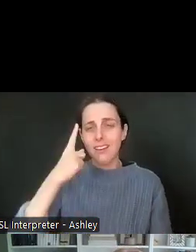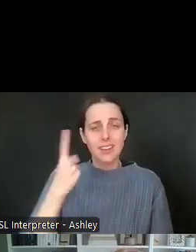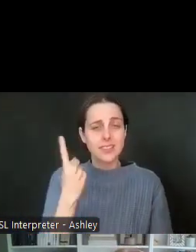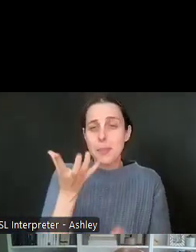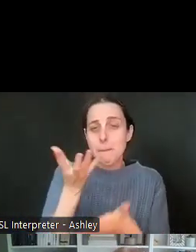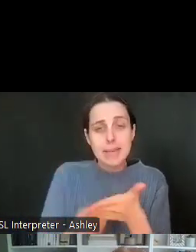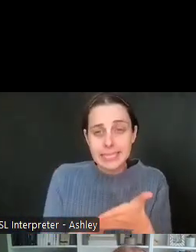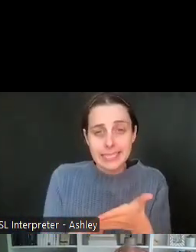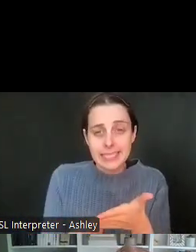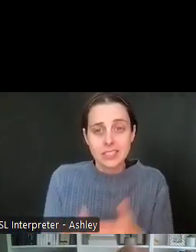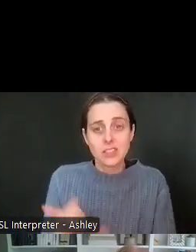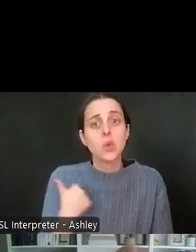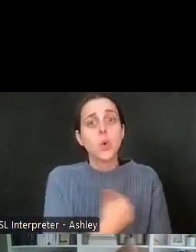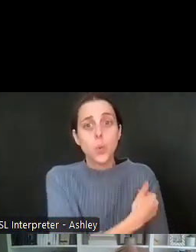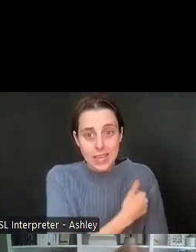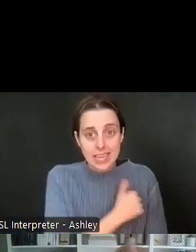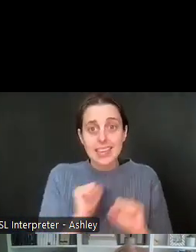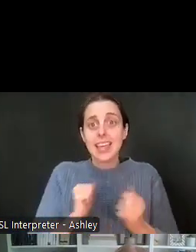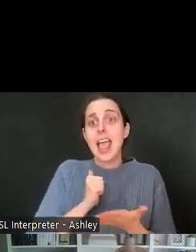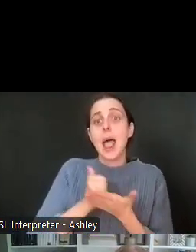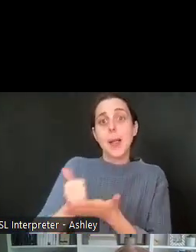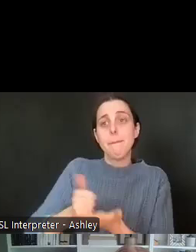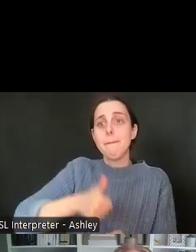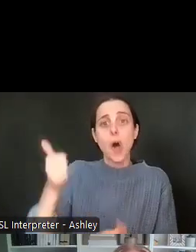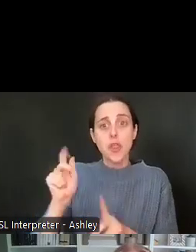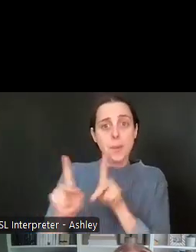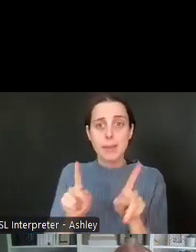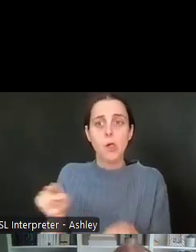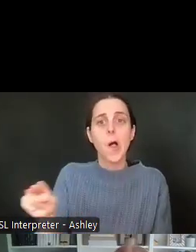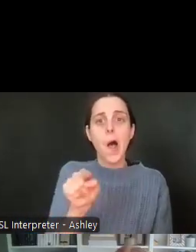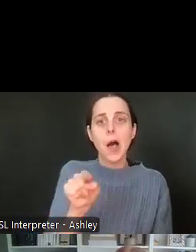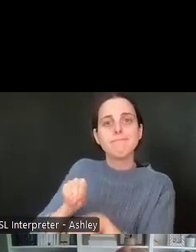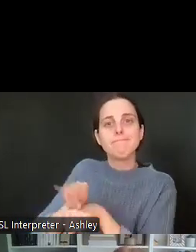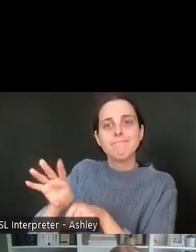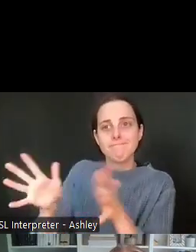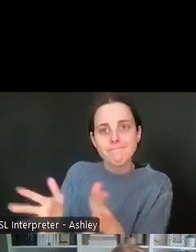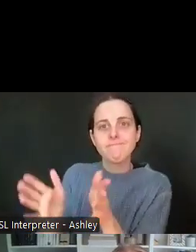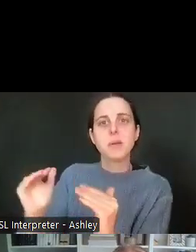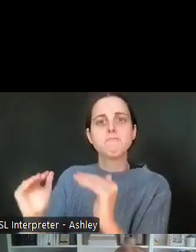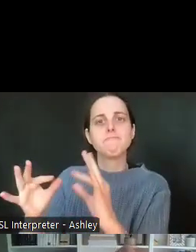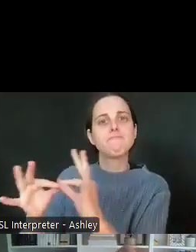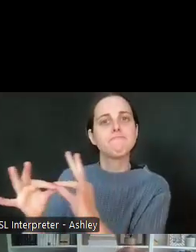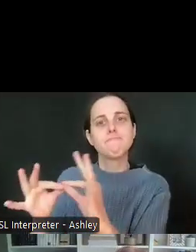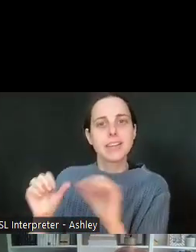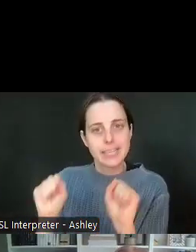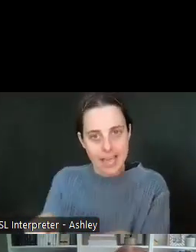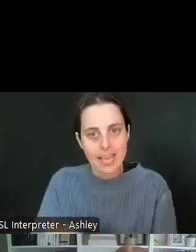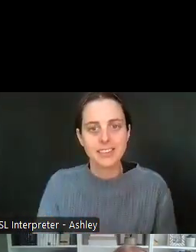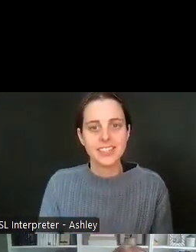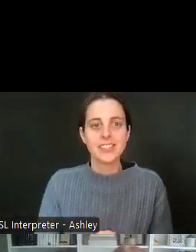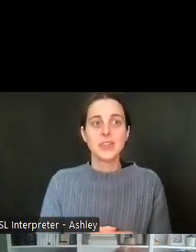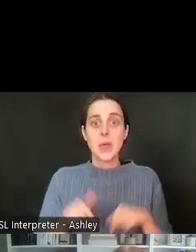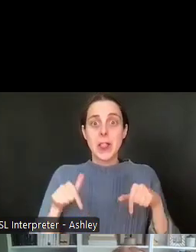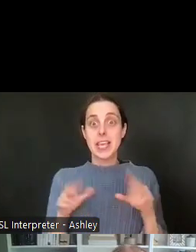other people achieve their work-life harmony too. So that's our goal. You are going to leave here in 1 hour